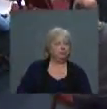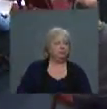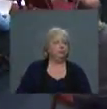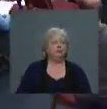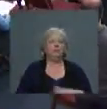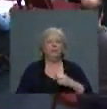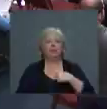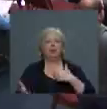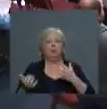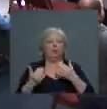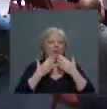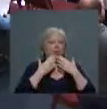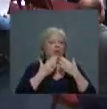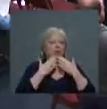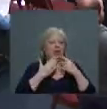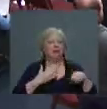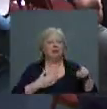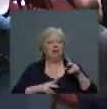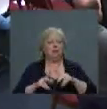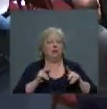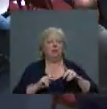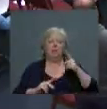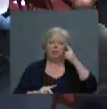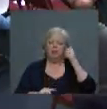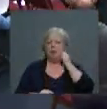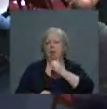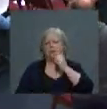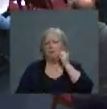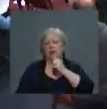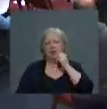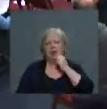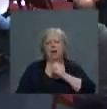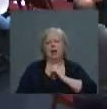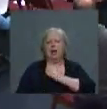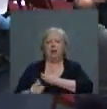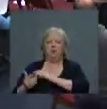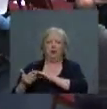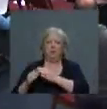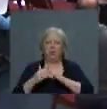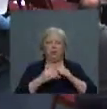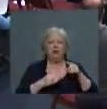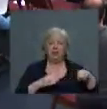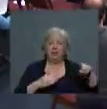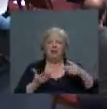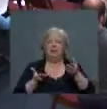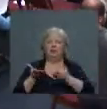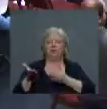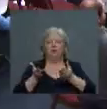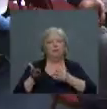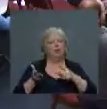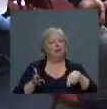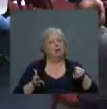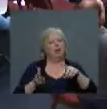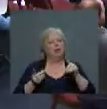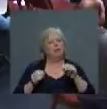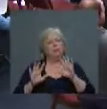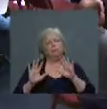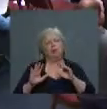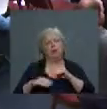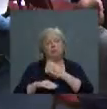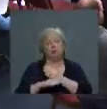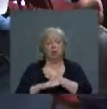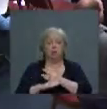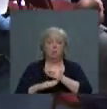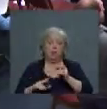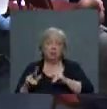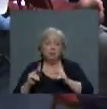And I want to thank these people because every day they serve our community and they do a great job for us. And people in the City of Little Rock will tell you